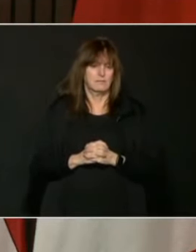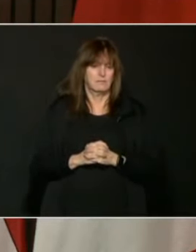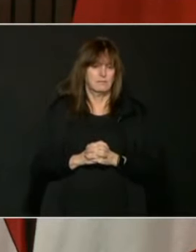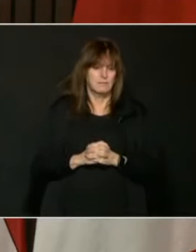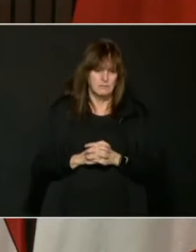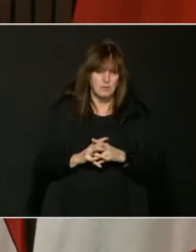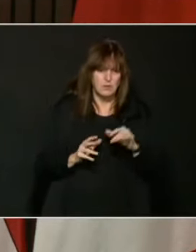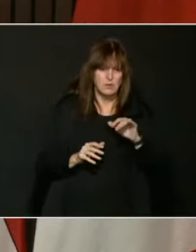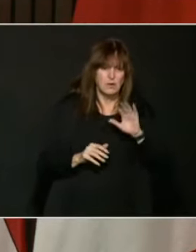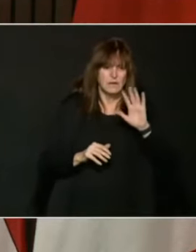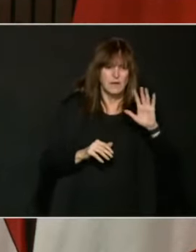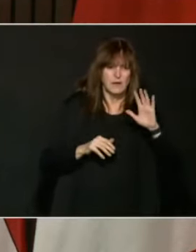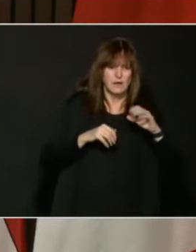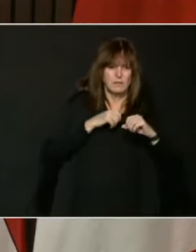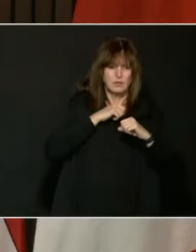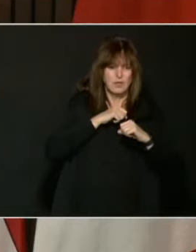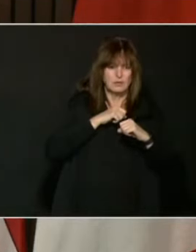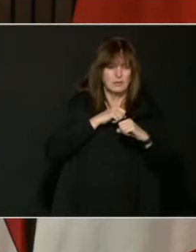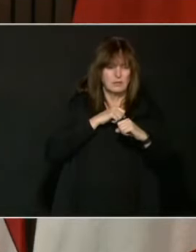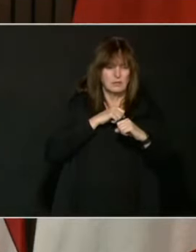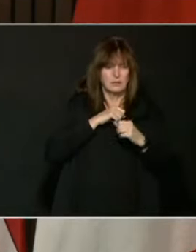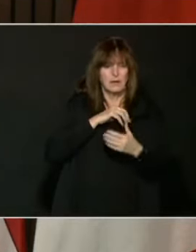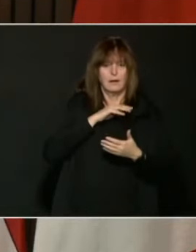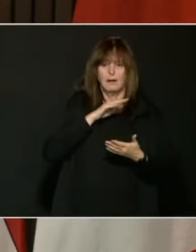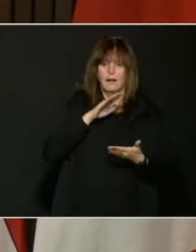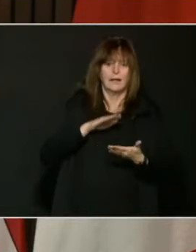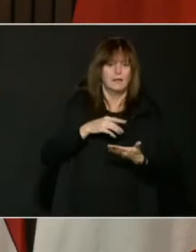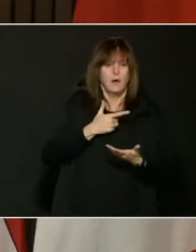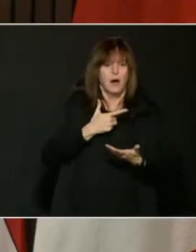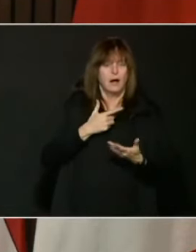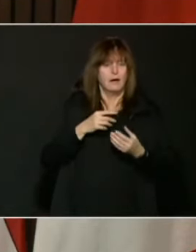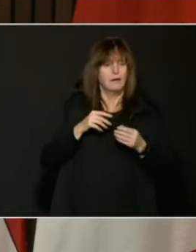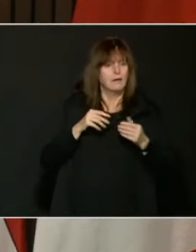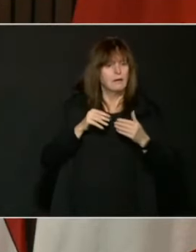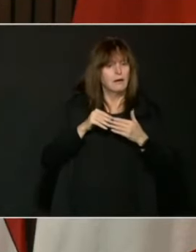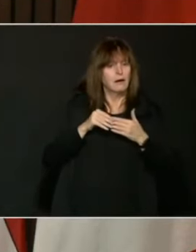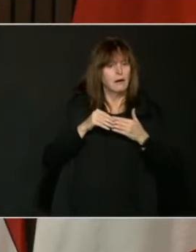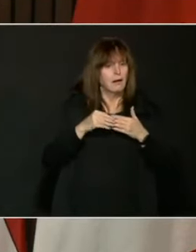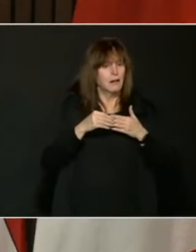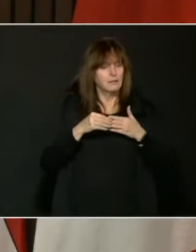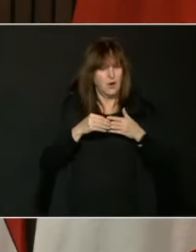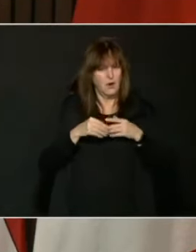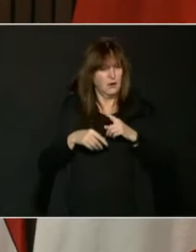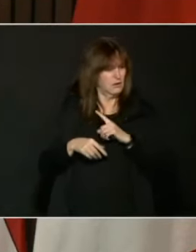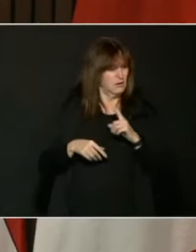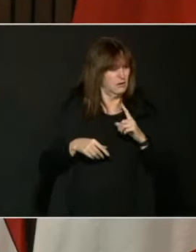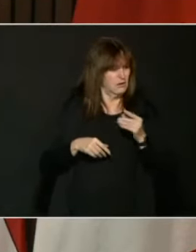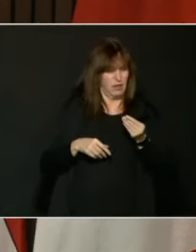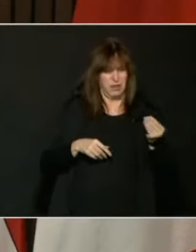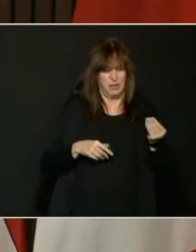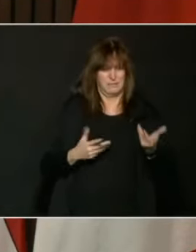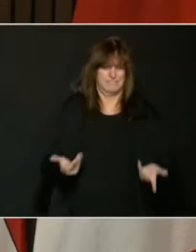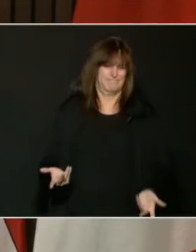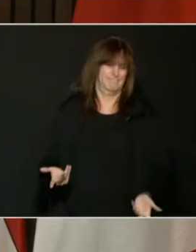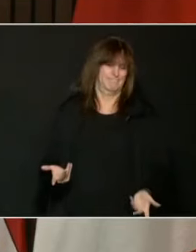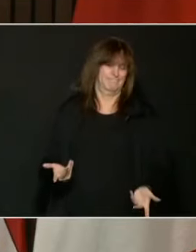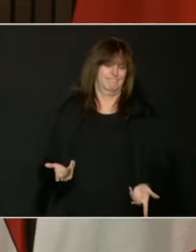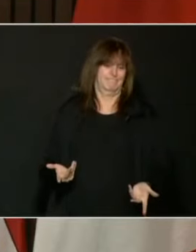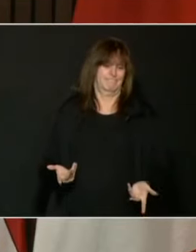at that time. And so it does create a significant risk for transfer, and it does create a significant risk for